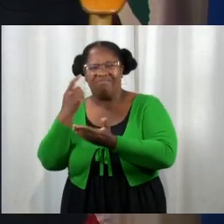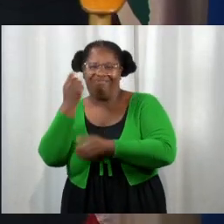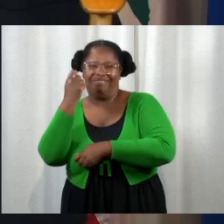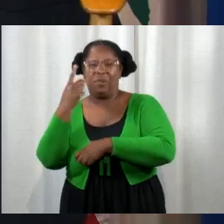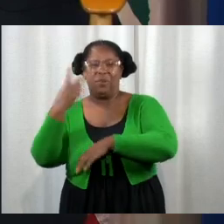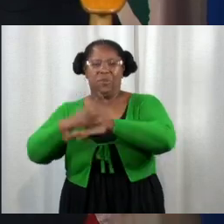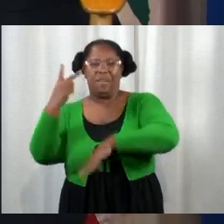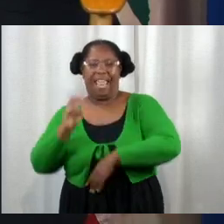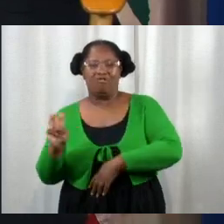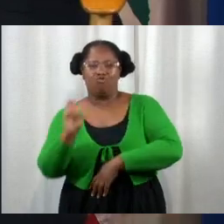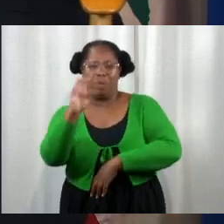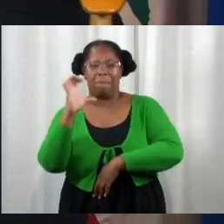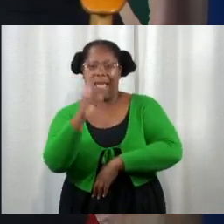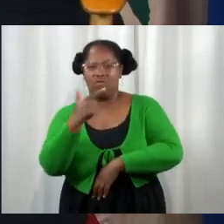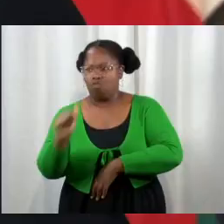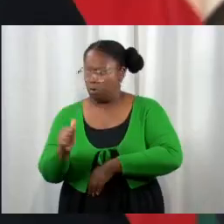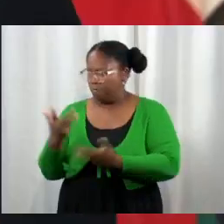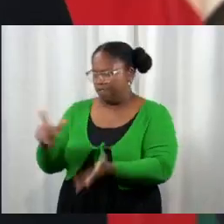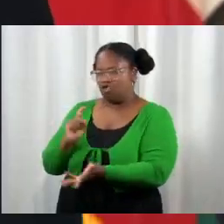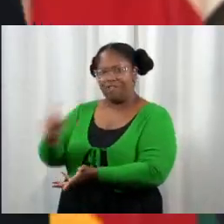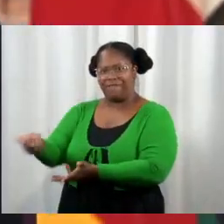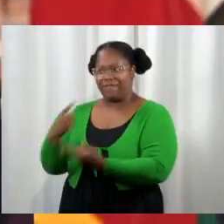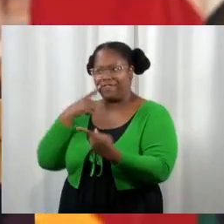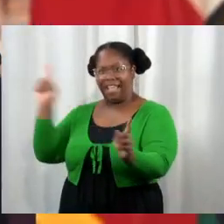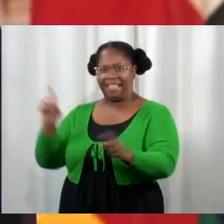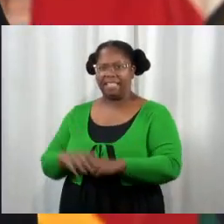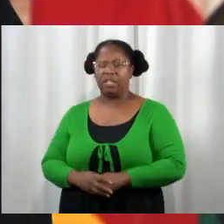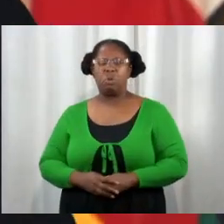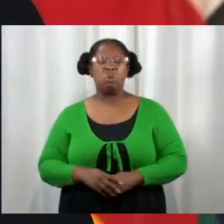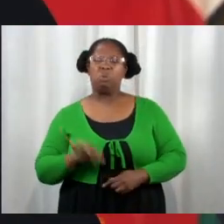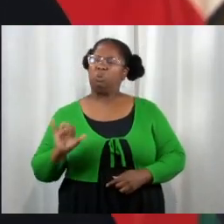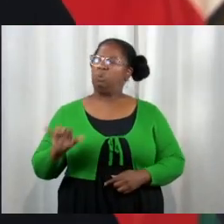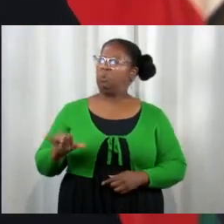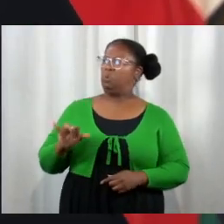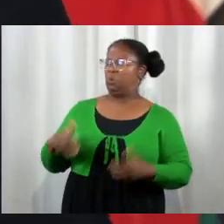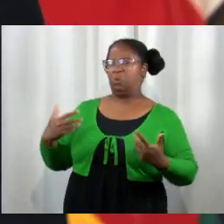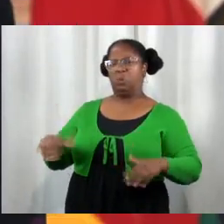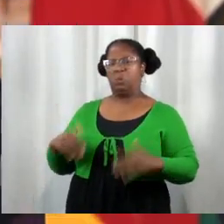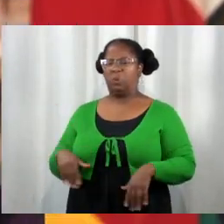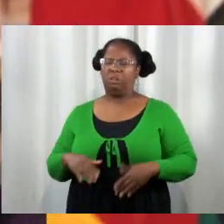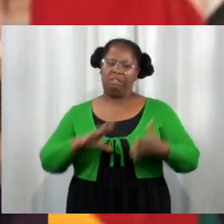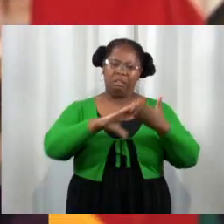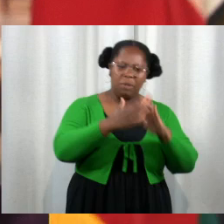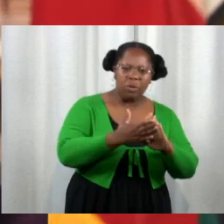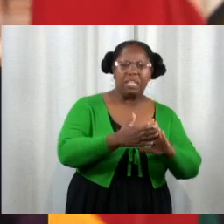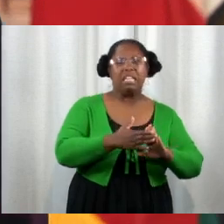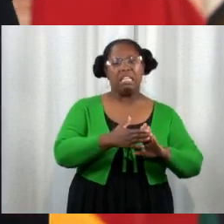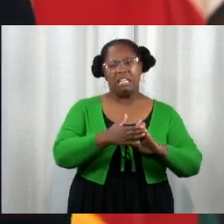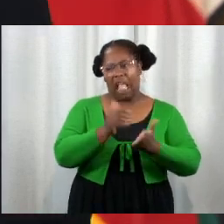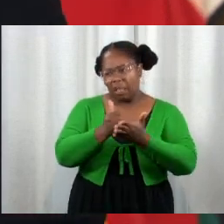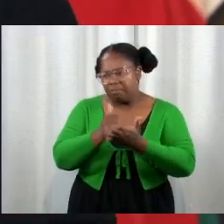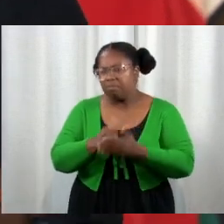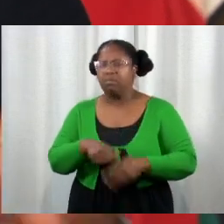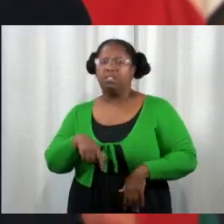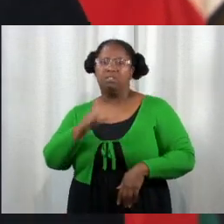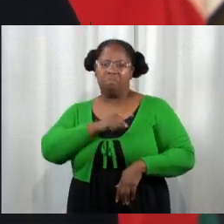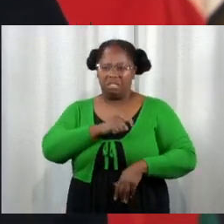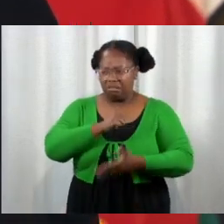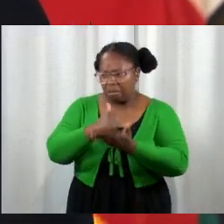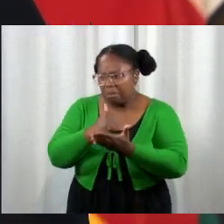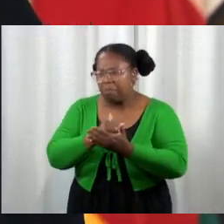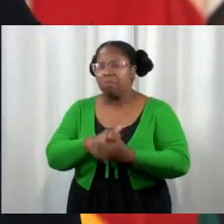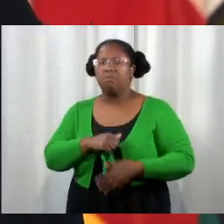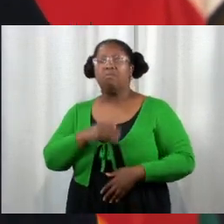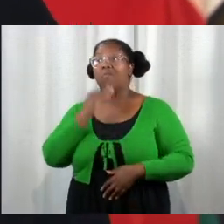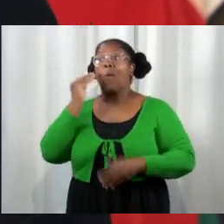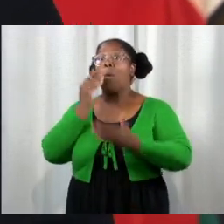the parts. Yes. All the community partners, our police department playing a role, our reach teams in our health department, our homeless